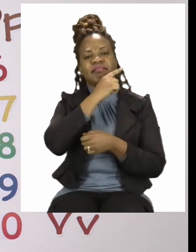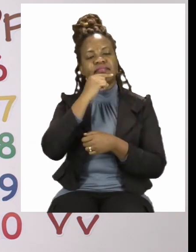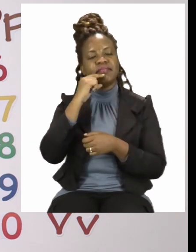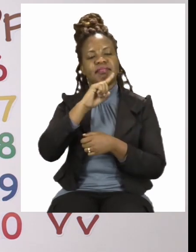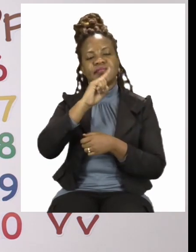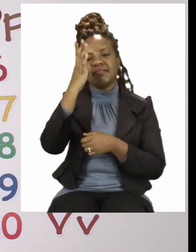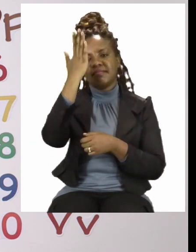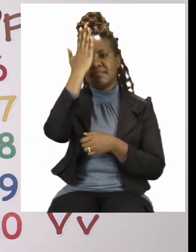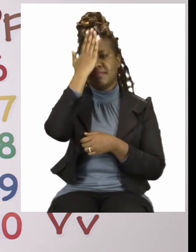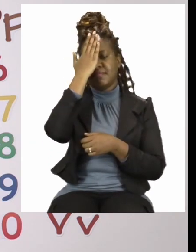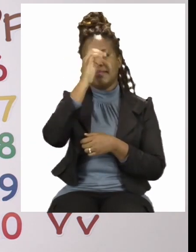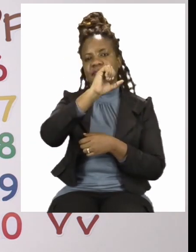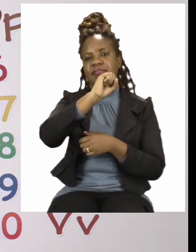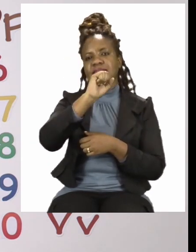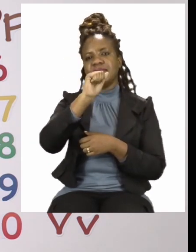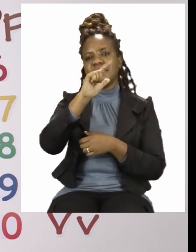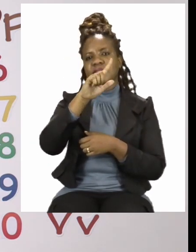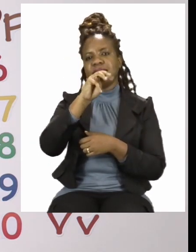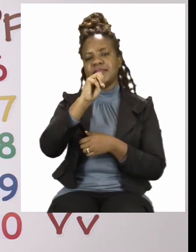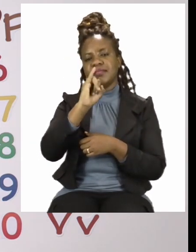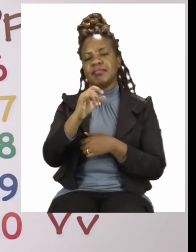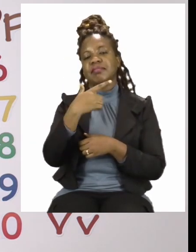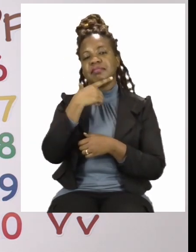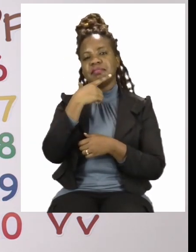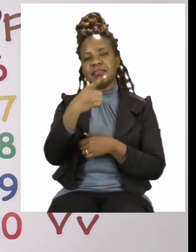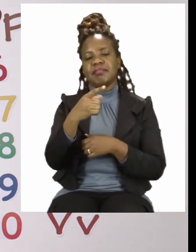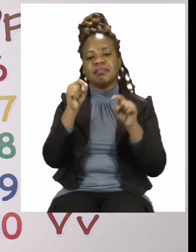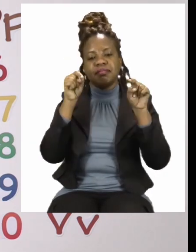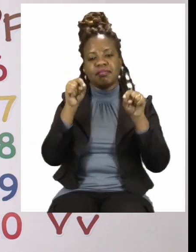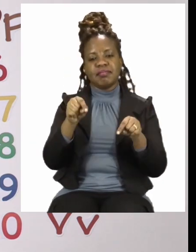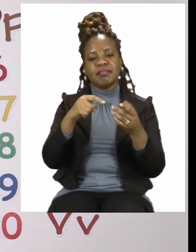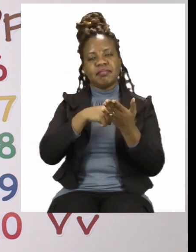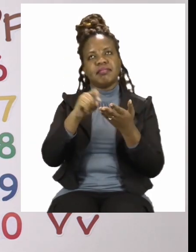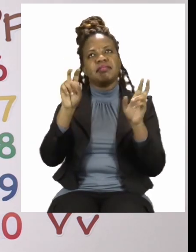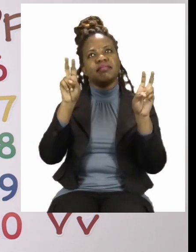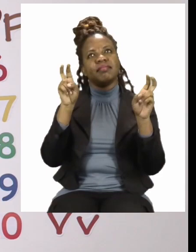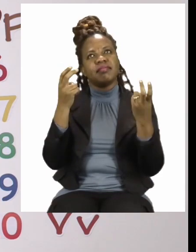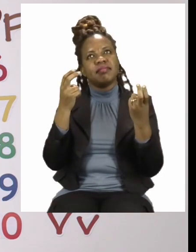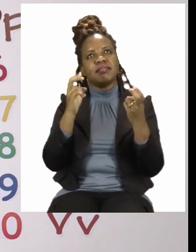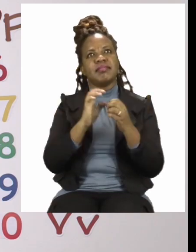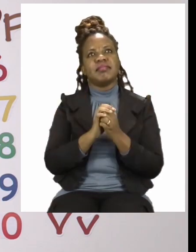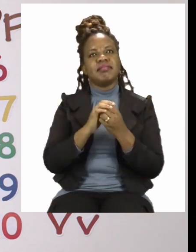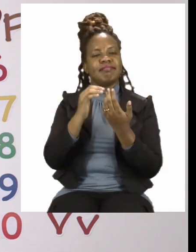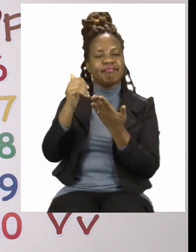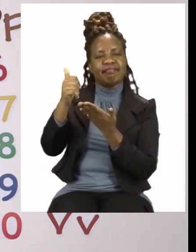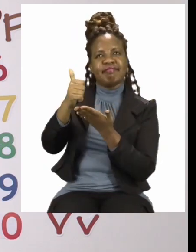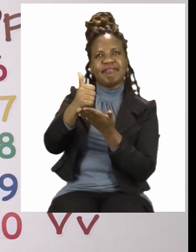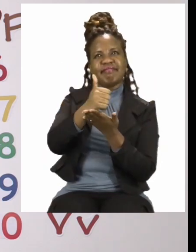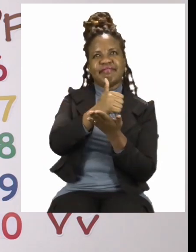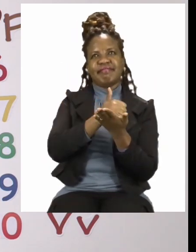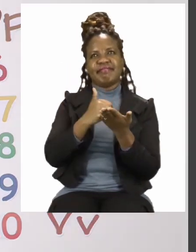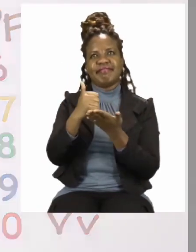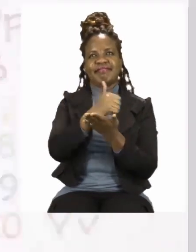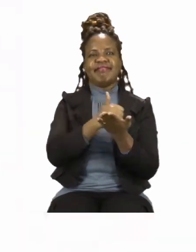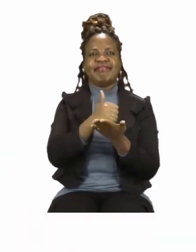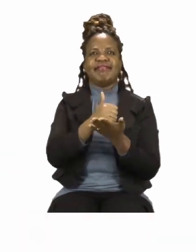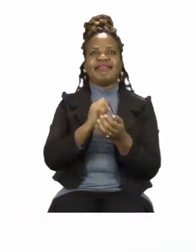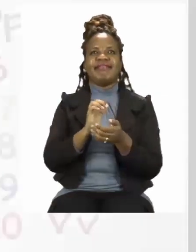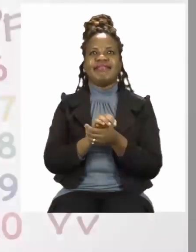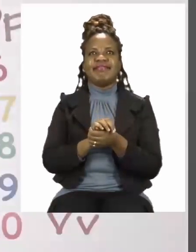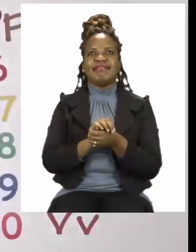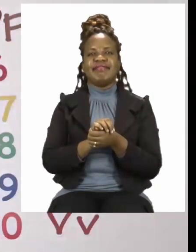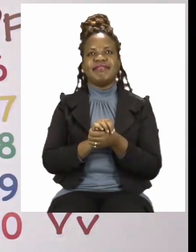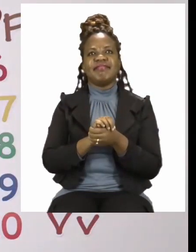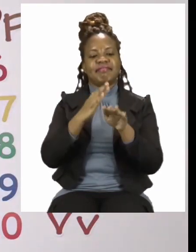for joining me today. Our theme this week is cleanliness.